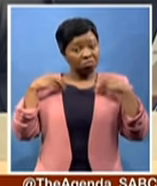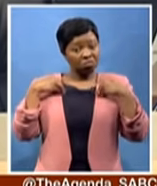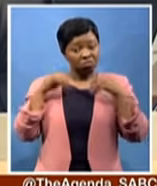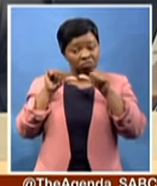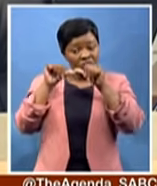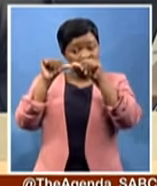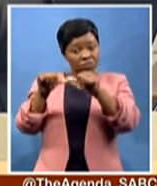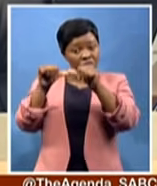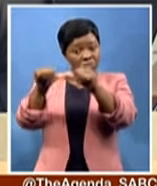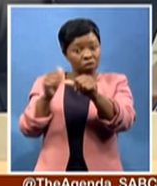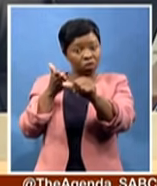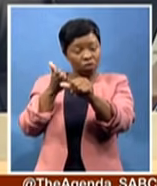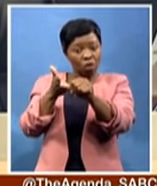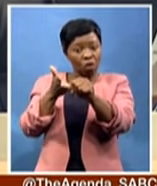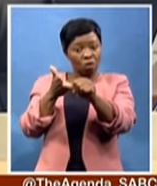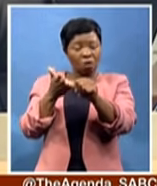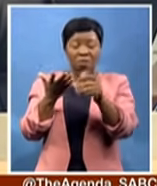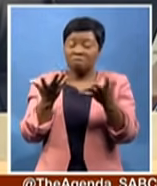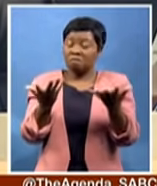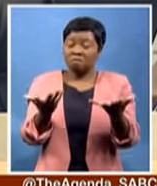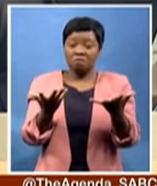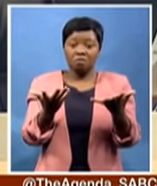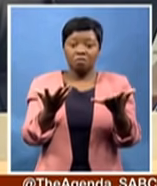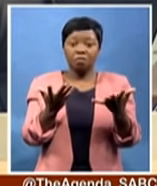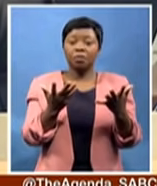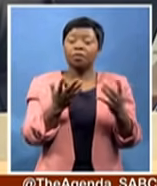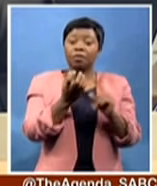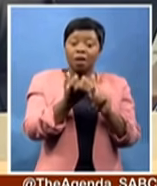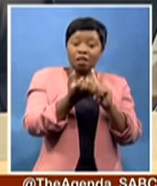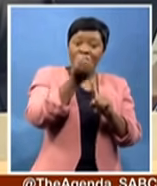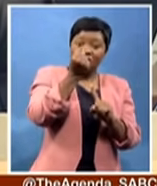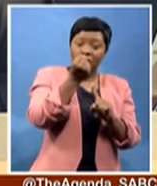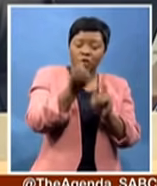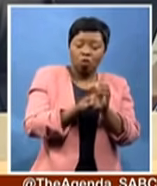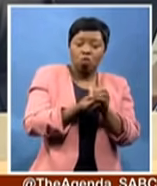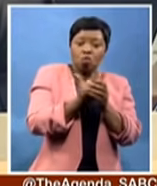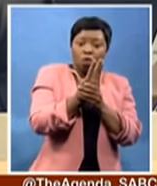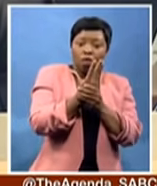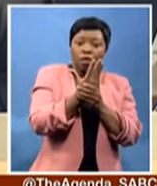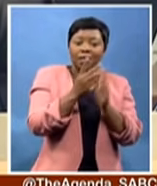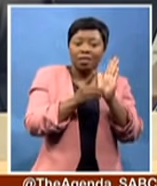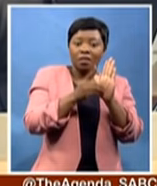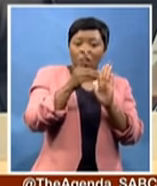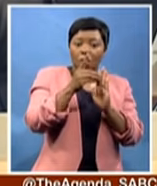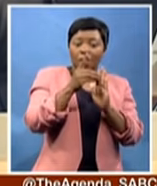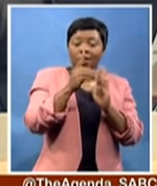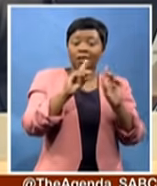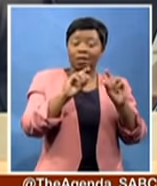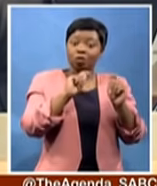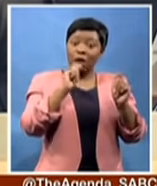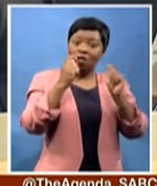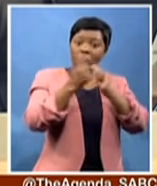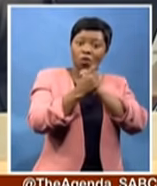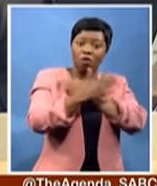achievement of the growth, development, and transformation of our country. It is for these